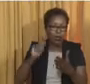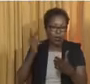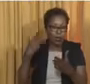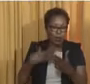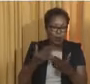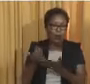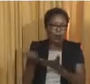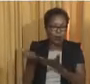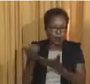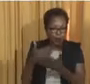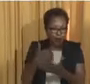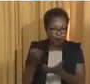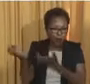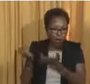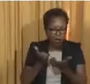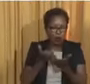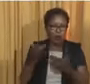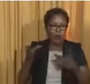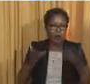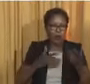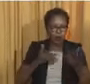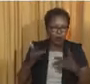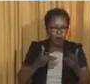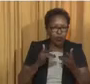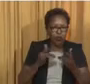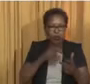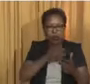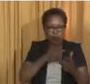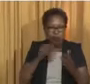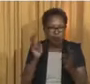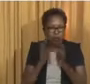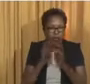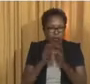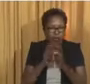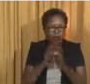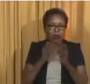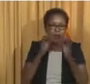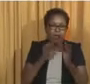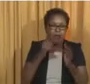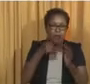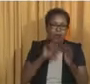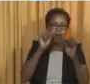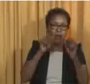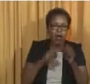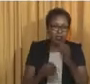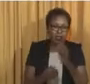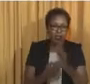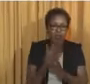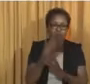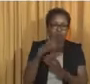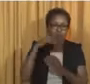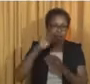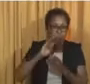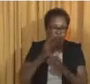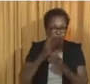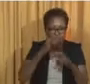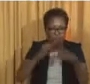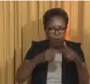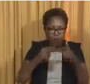consulted on whether it is their wish to introduce the fourth pathway for amending the